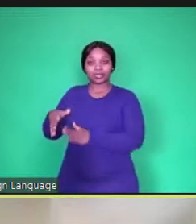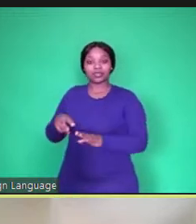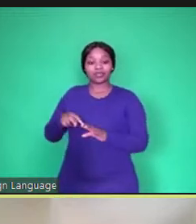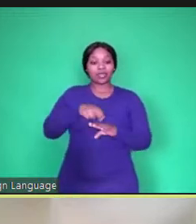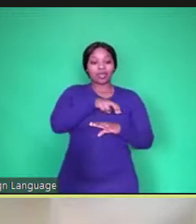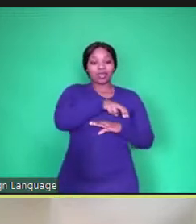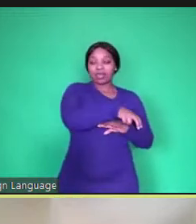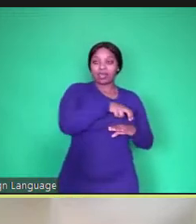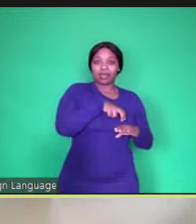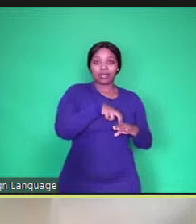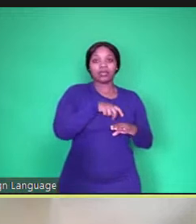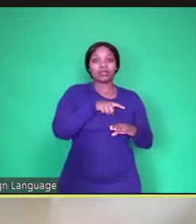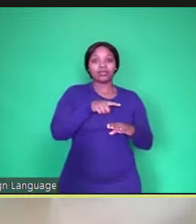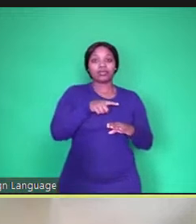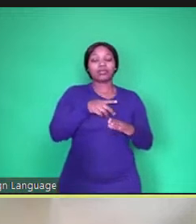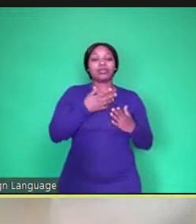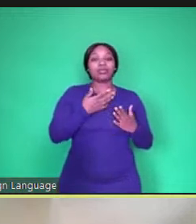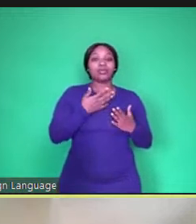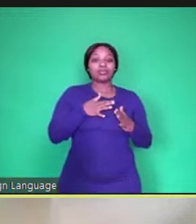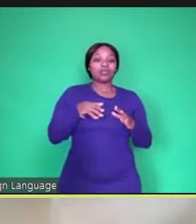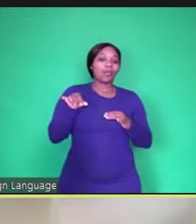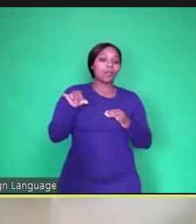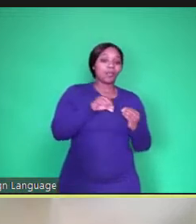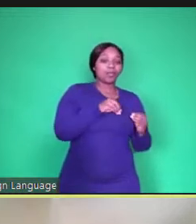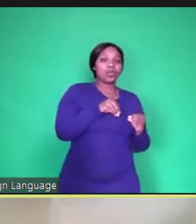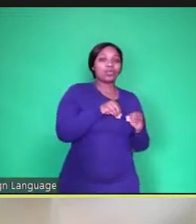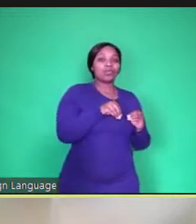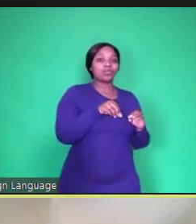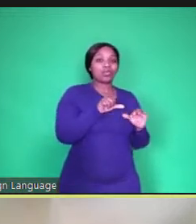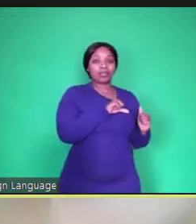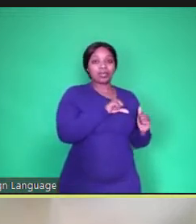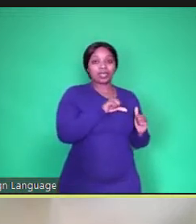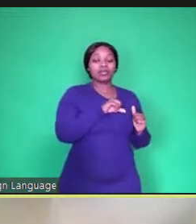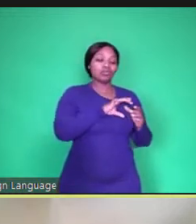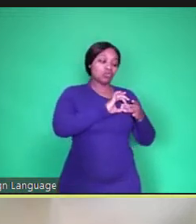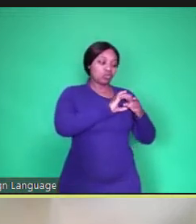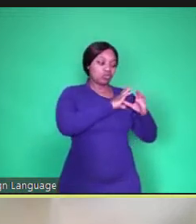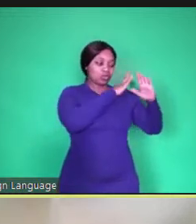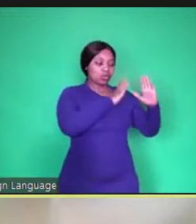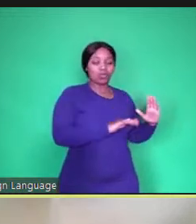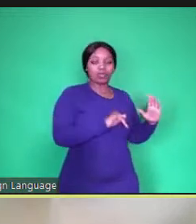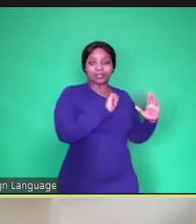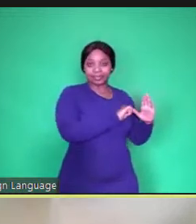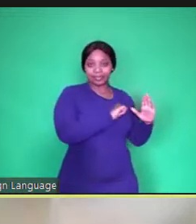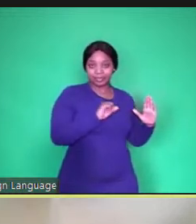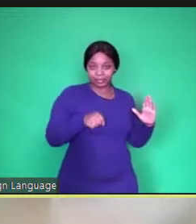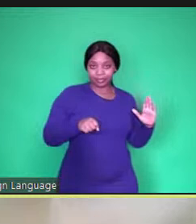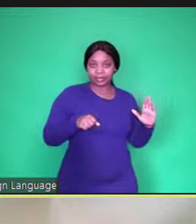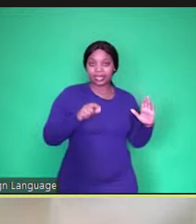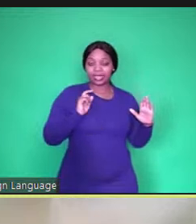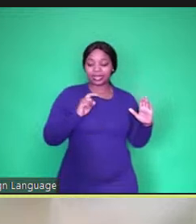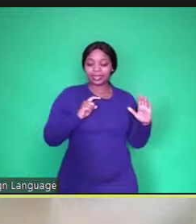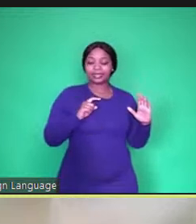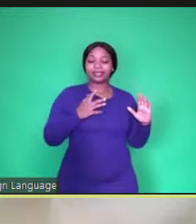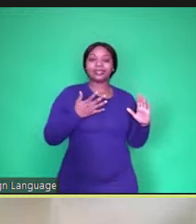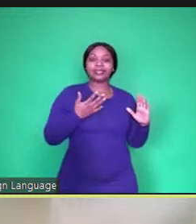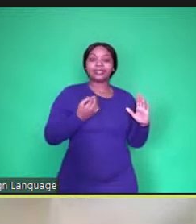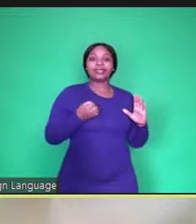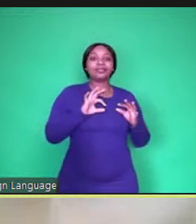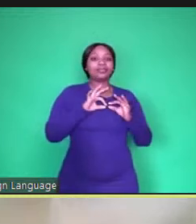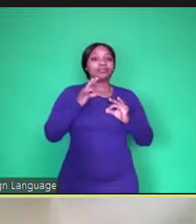do remit something back to the original household. And the remittances are